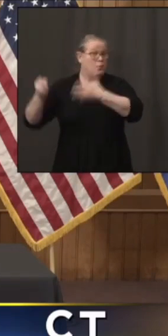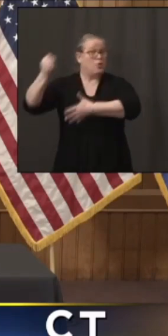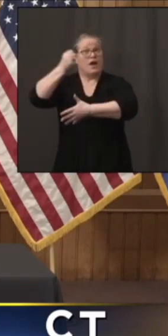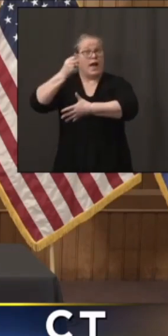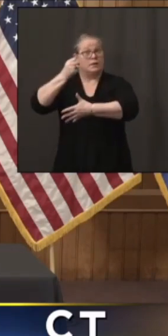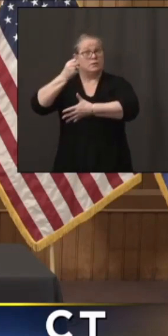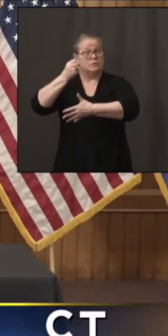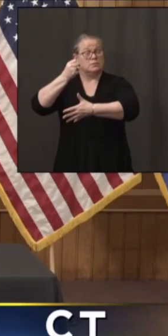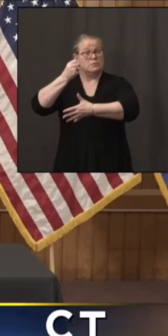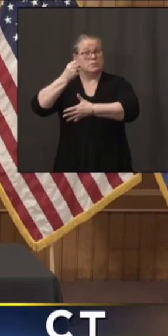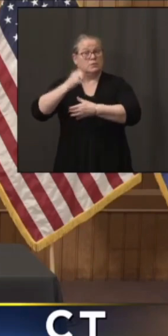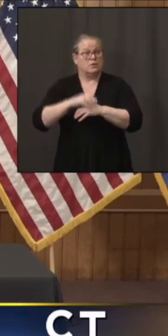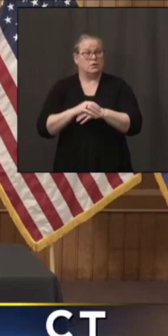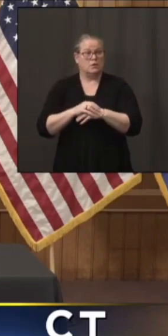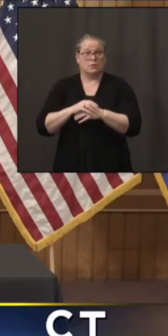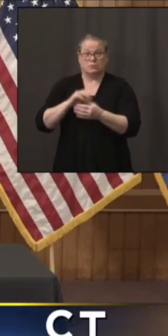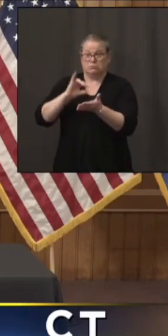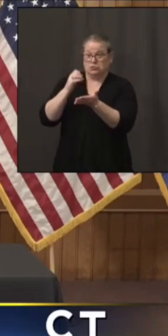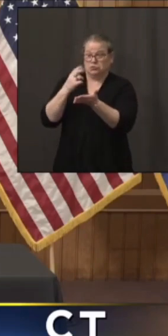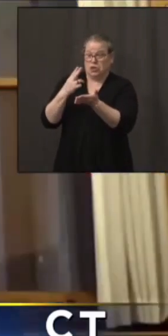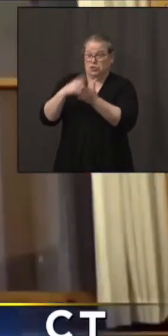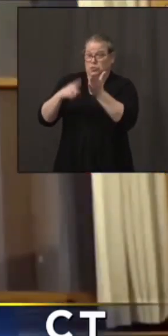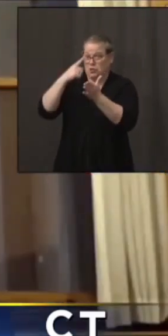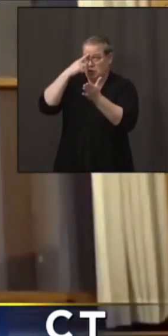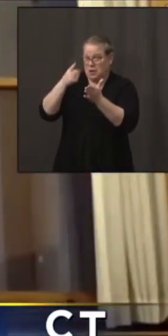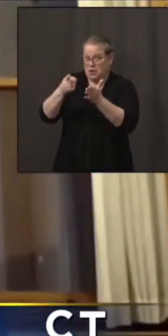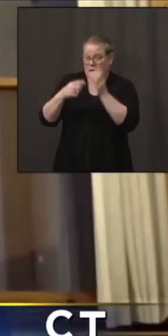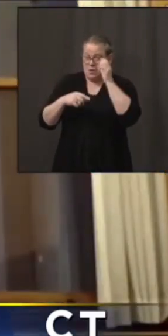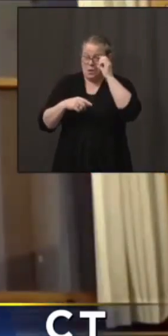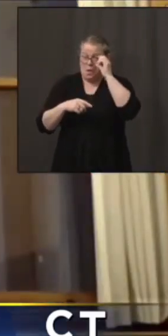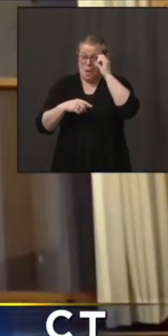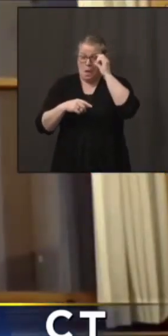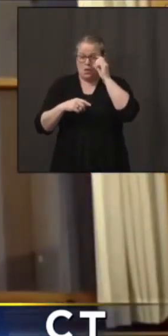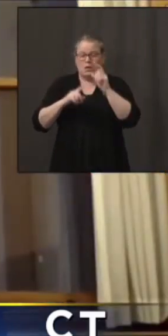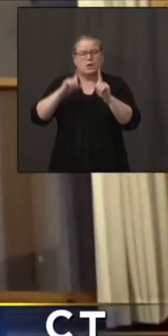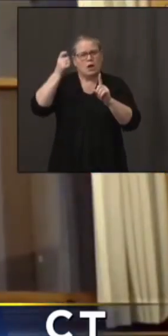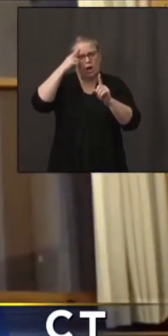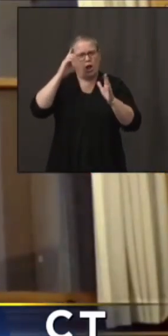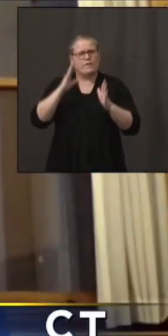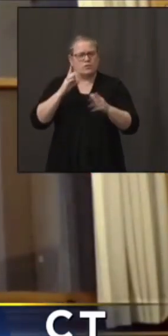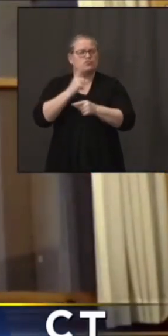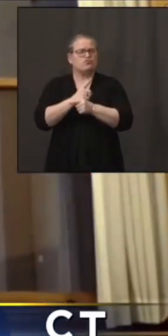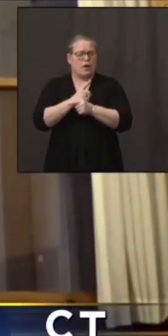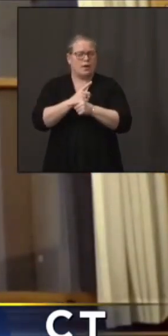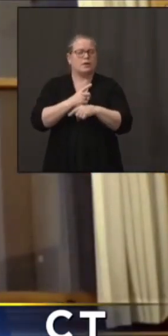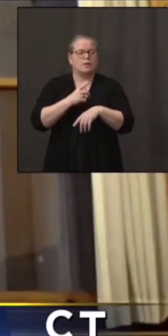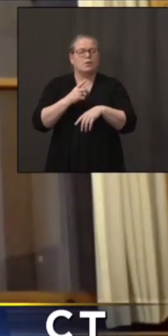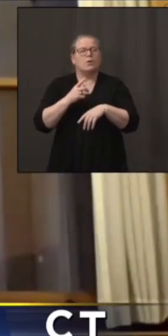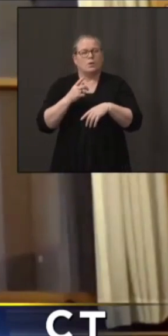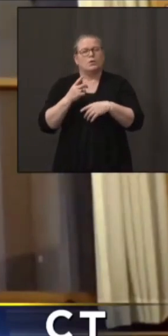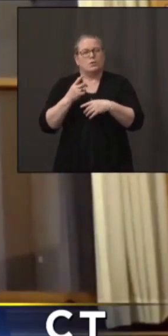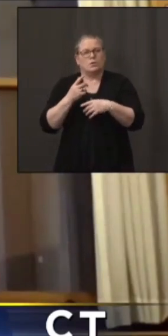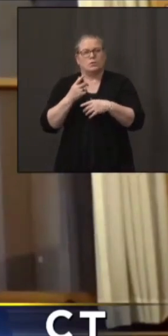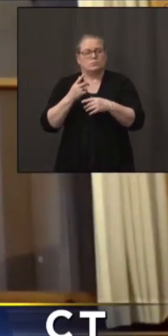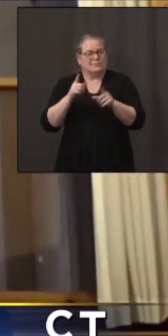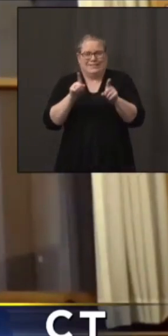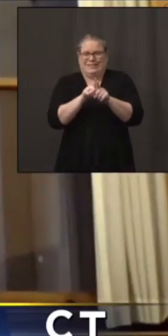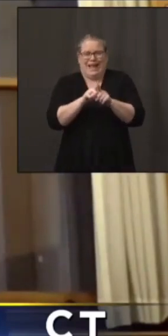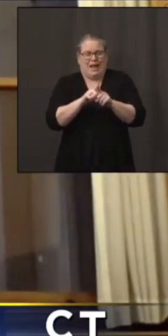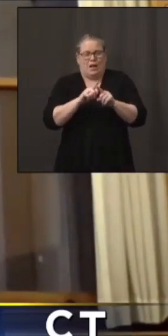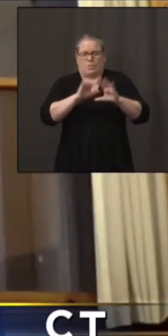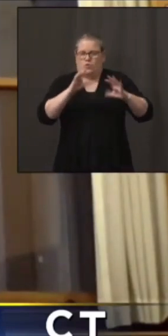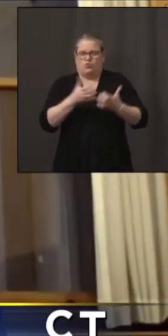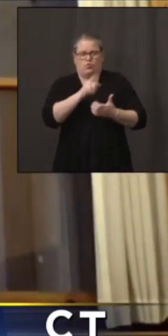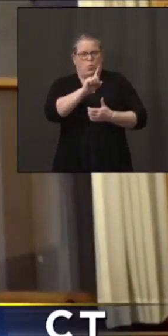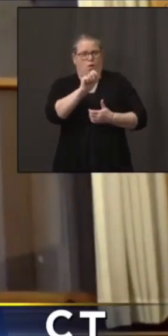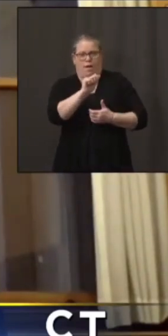have that about right, Josh? What do you think? Yeah, you do, Governor. We're going to be working in parallel, as we get it into phase 1B here